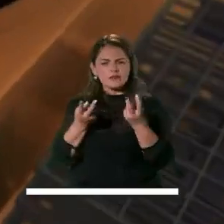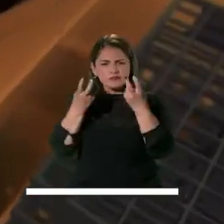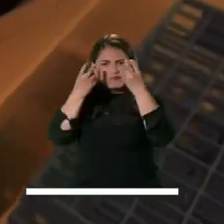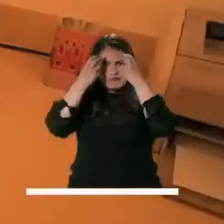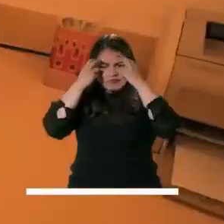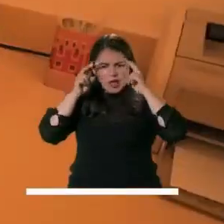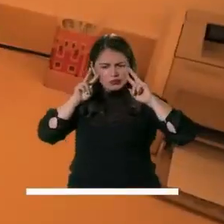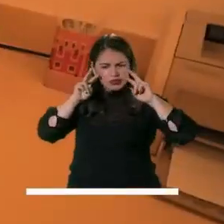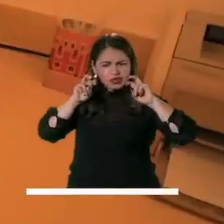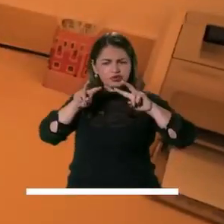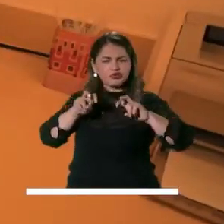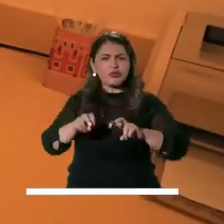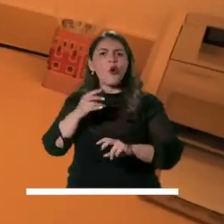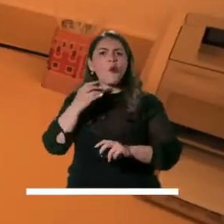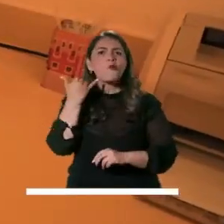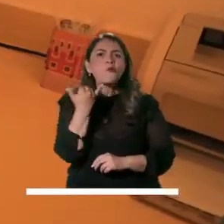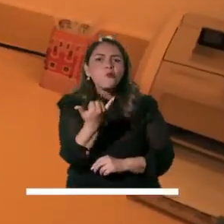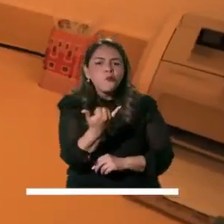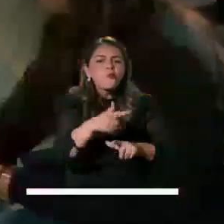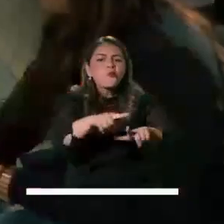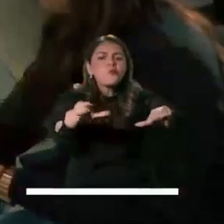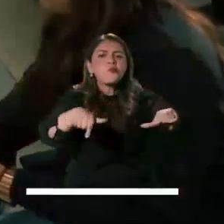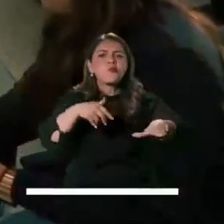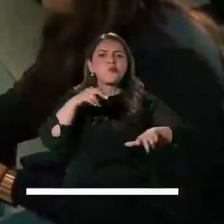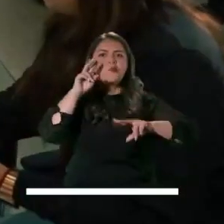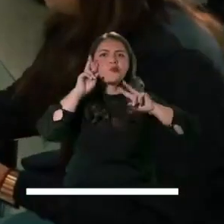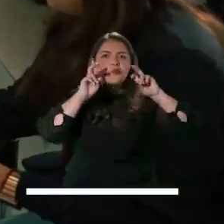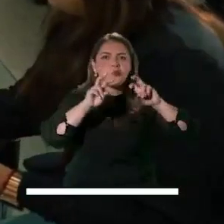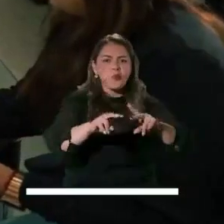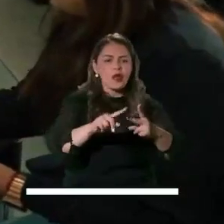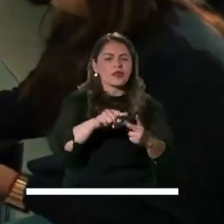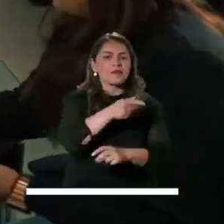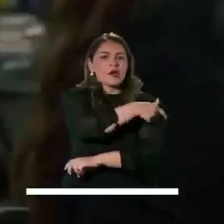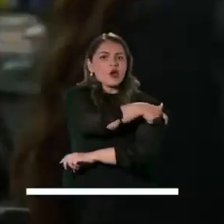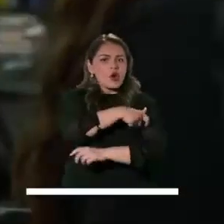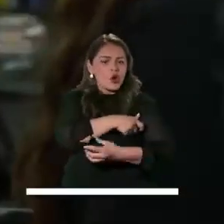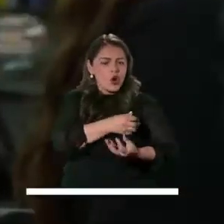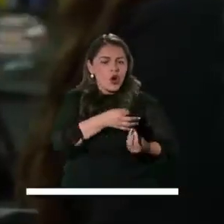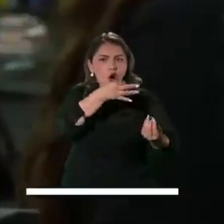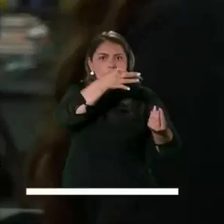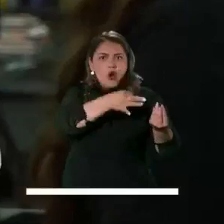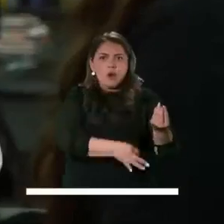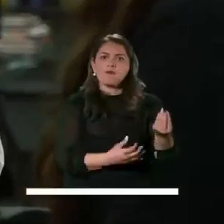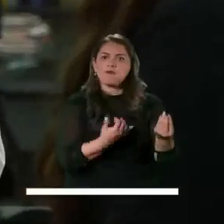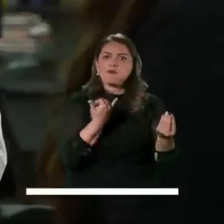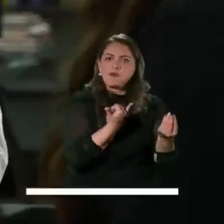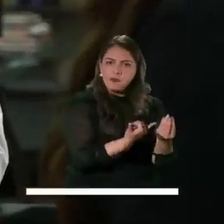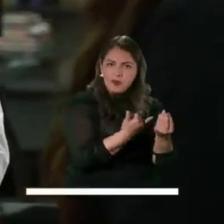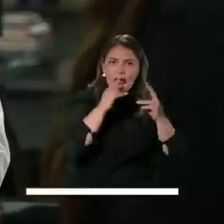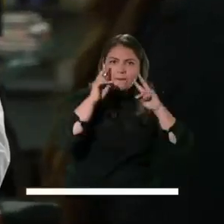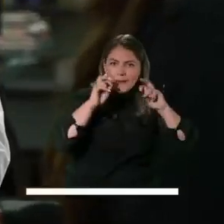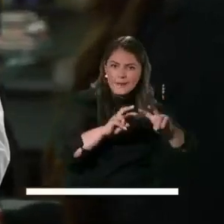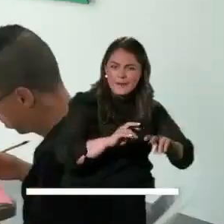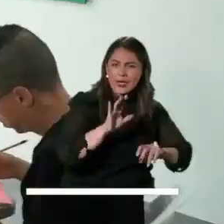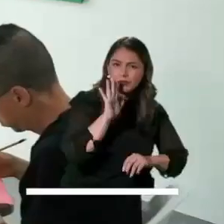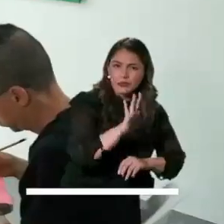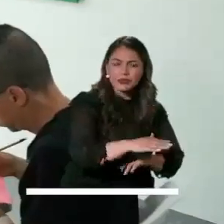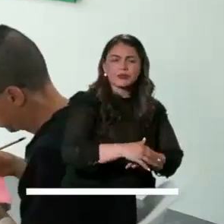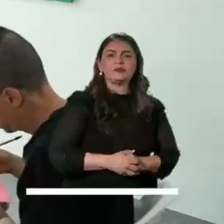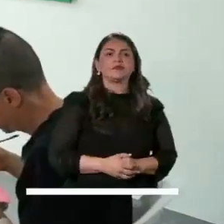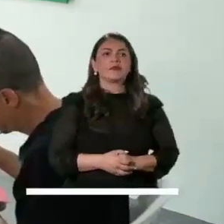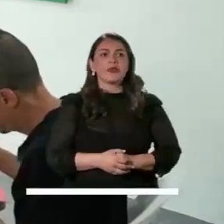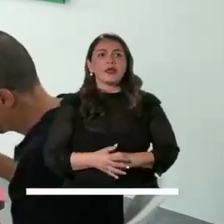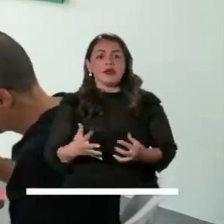to science. Thanks to my research center and ethics committee in research,